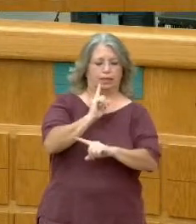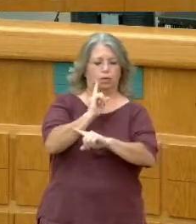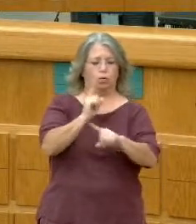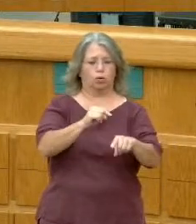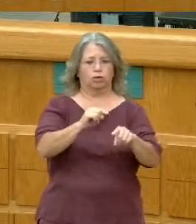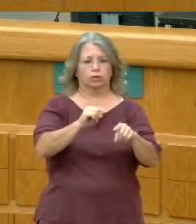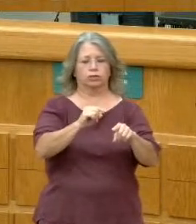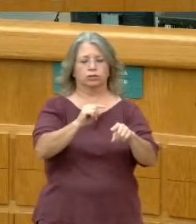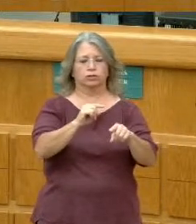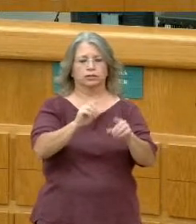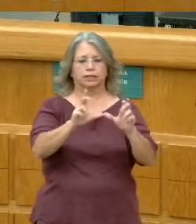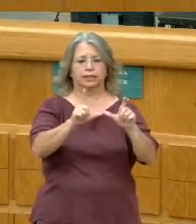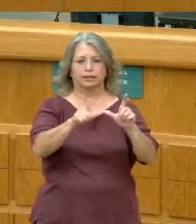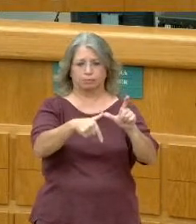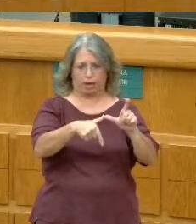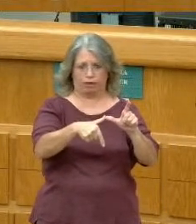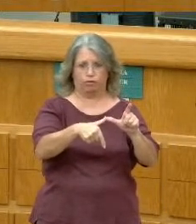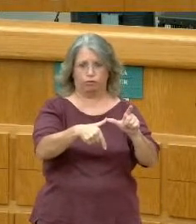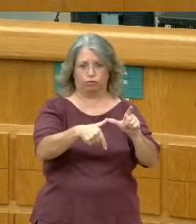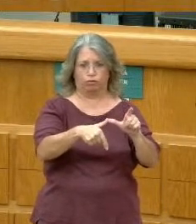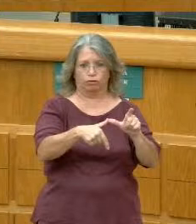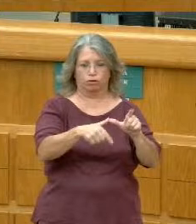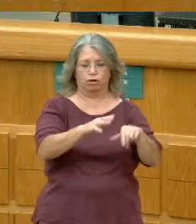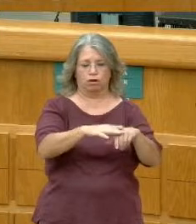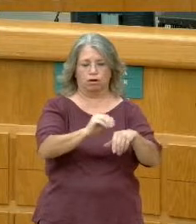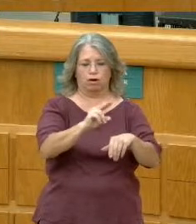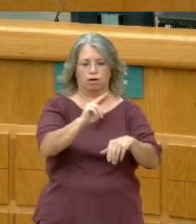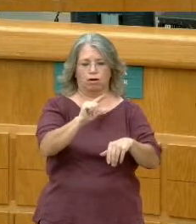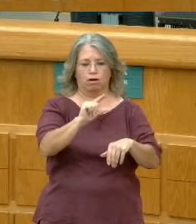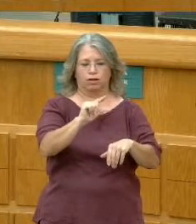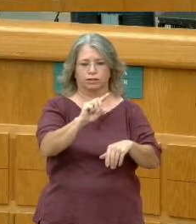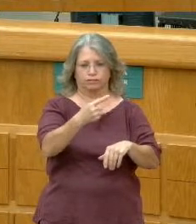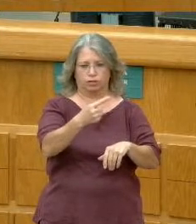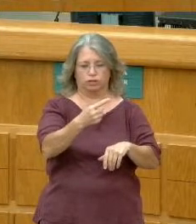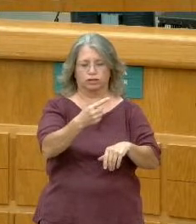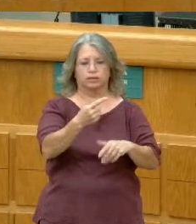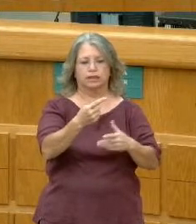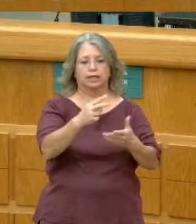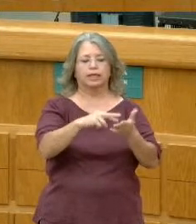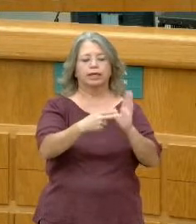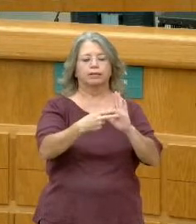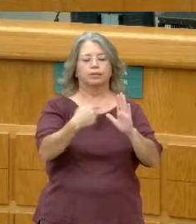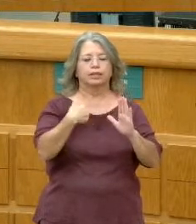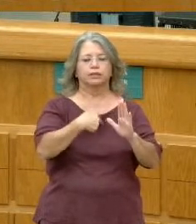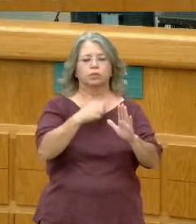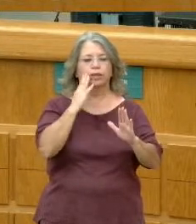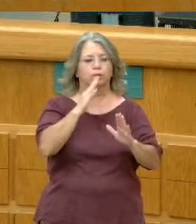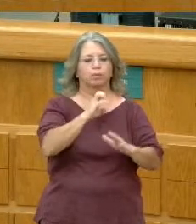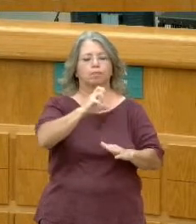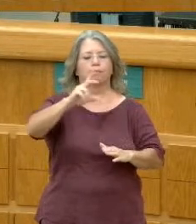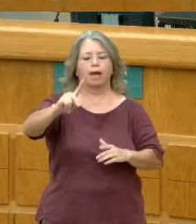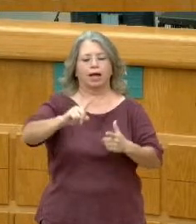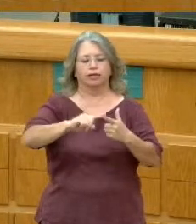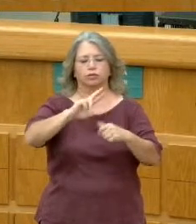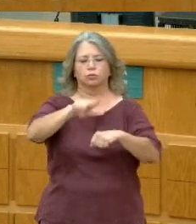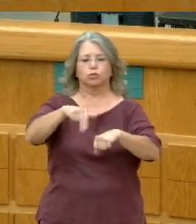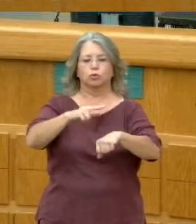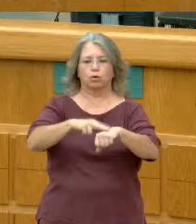1st, and that basically means that we'll be back to, I guess, normal operations within our